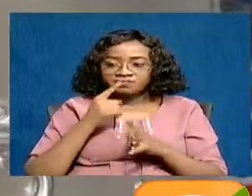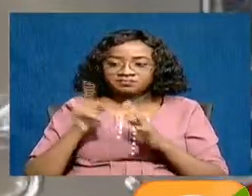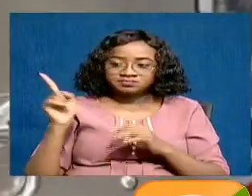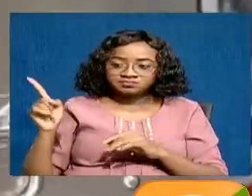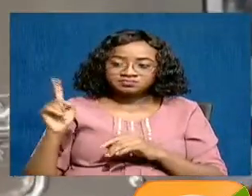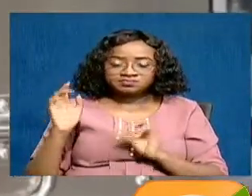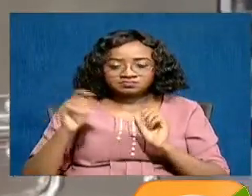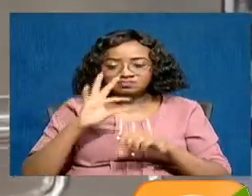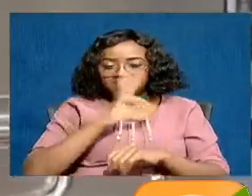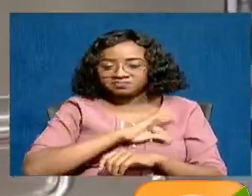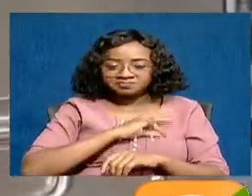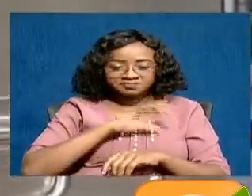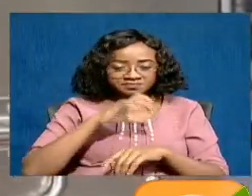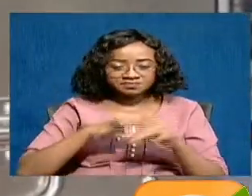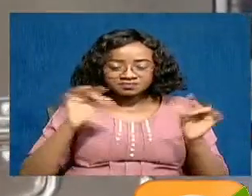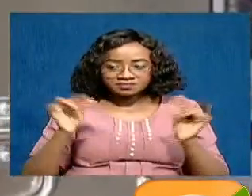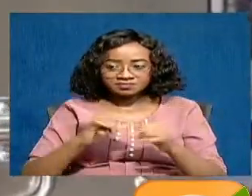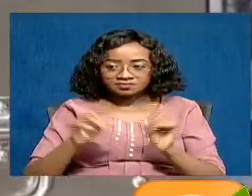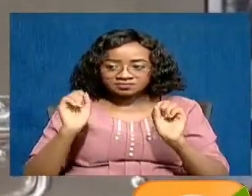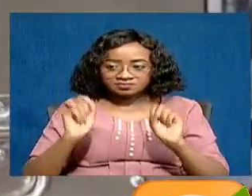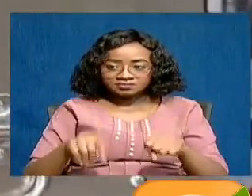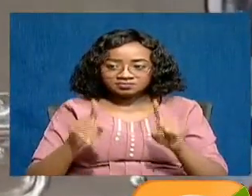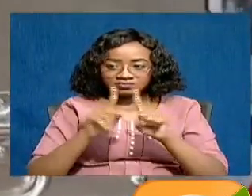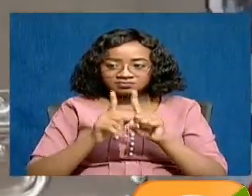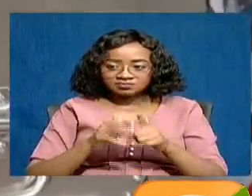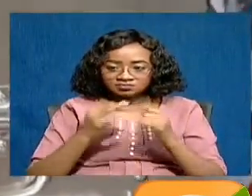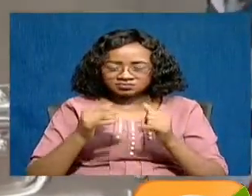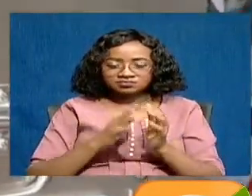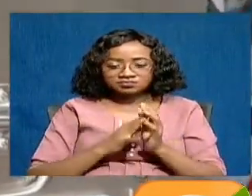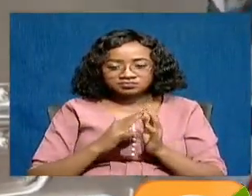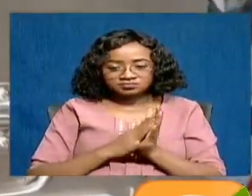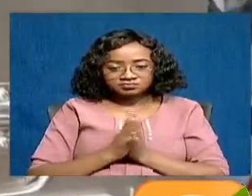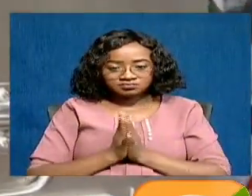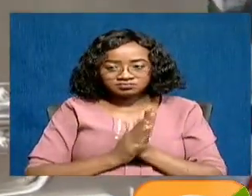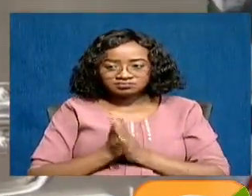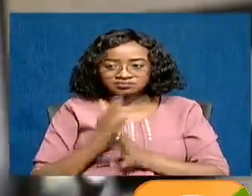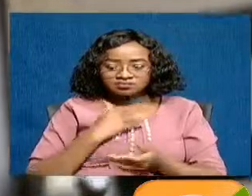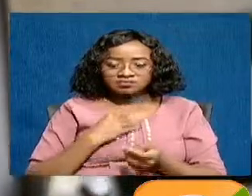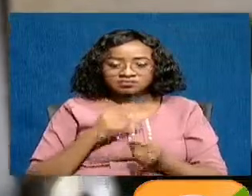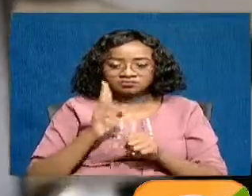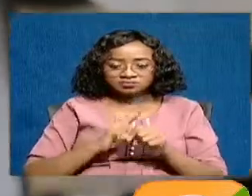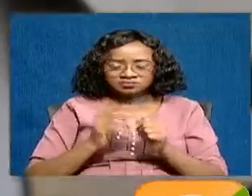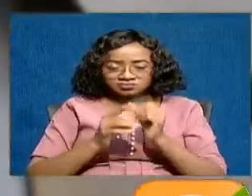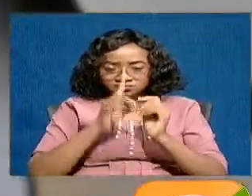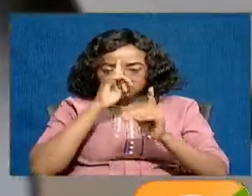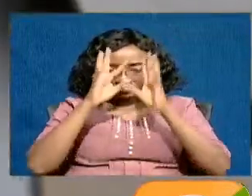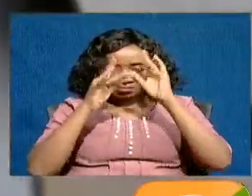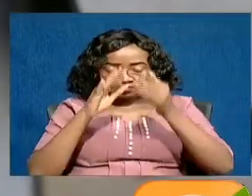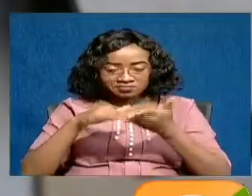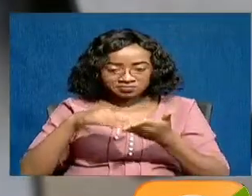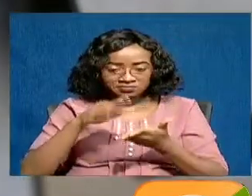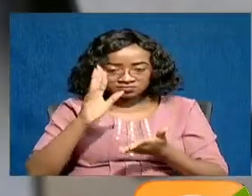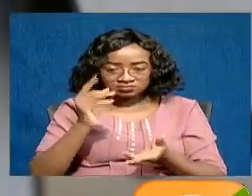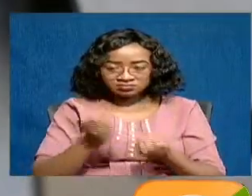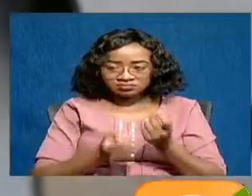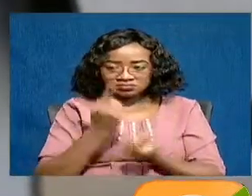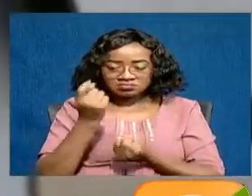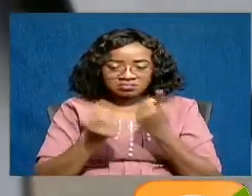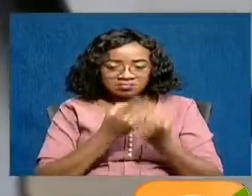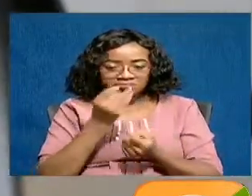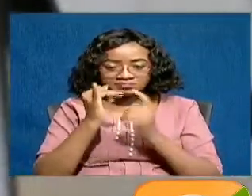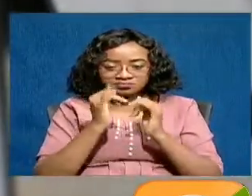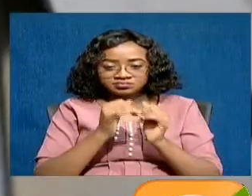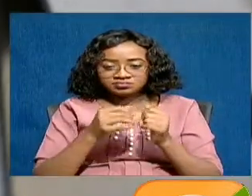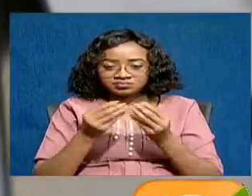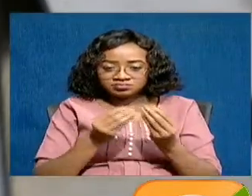on investment for their clients, and now they look forward to innovating even more to be able to provide more solutions to the everyday